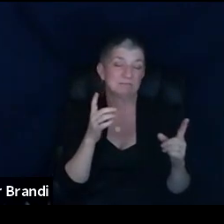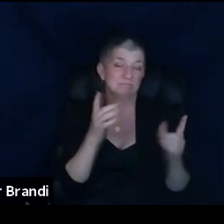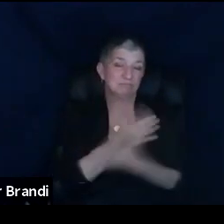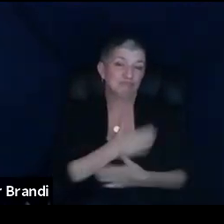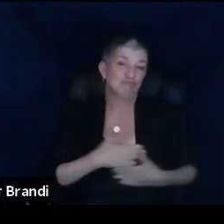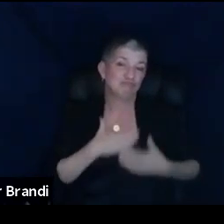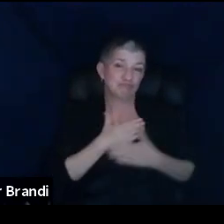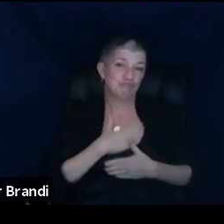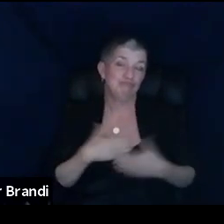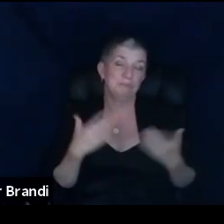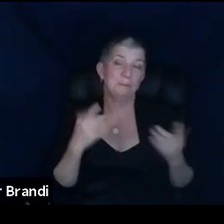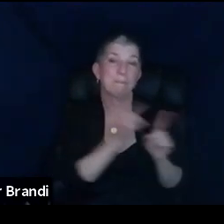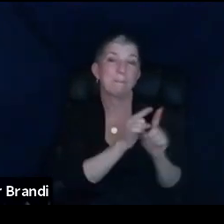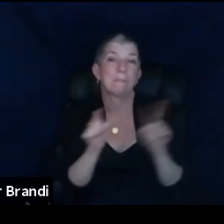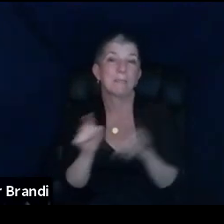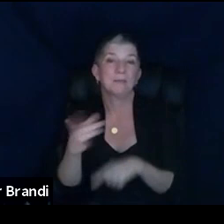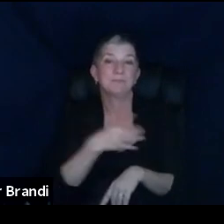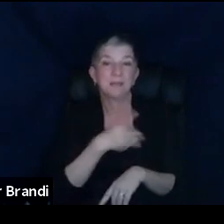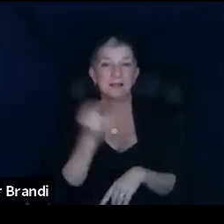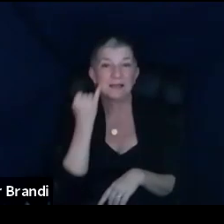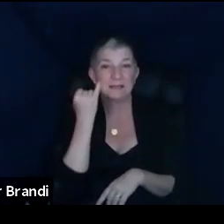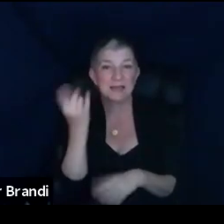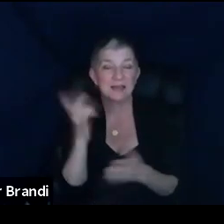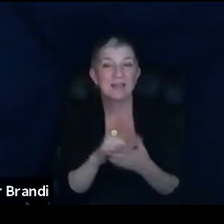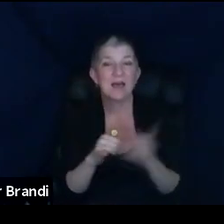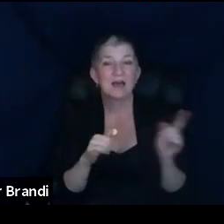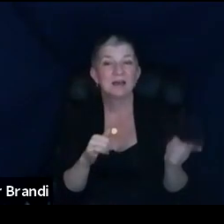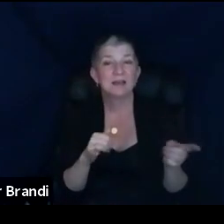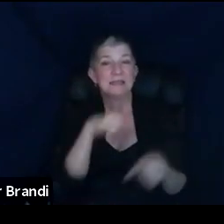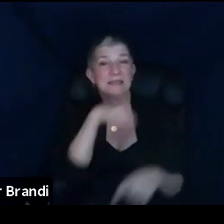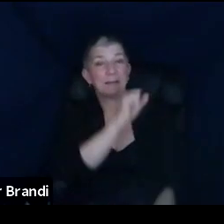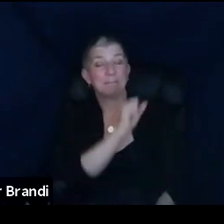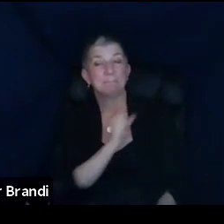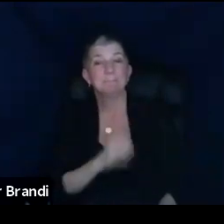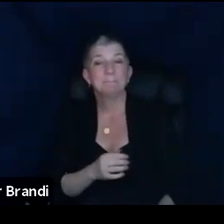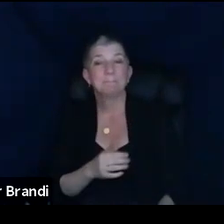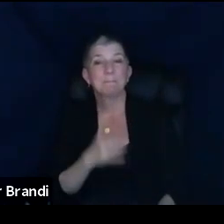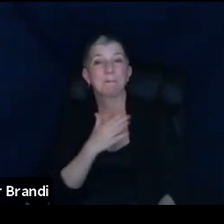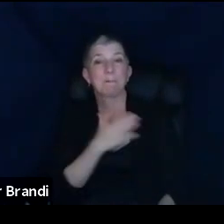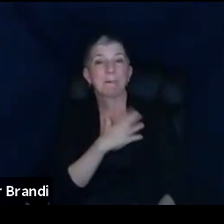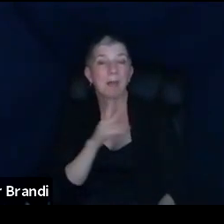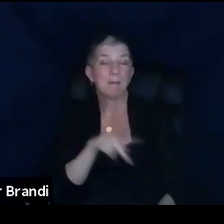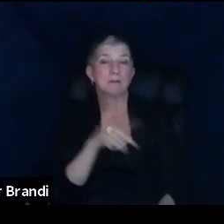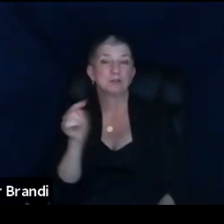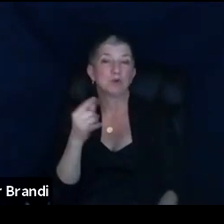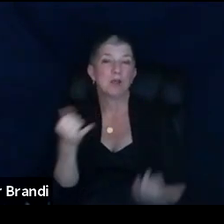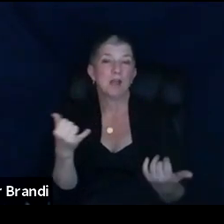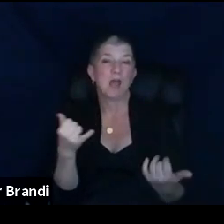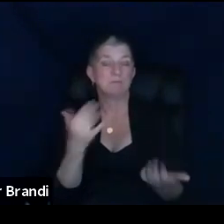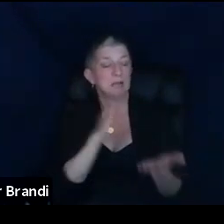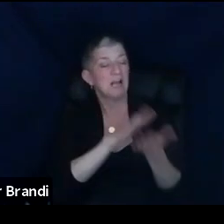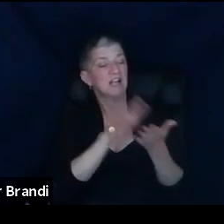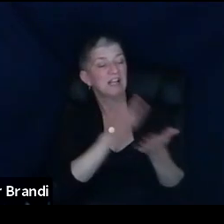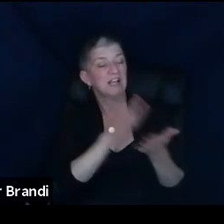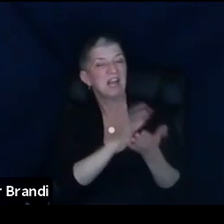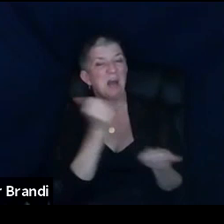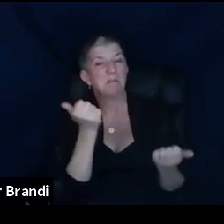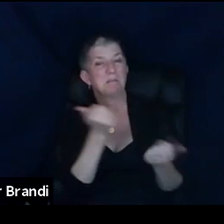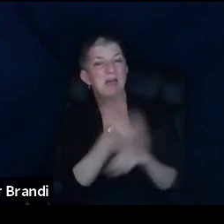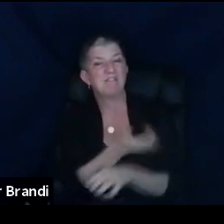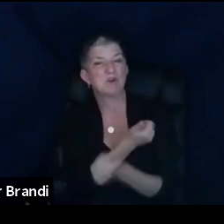As well as he also likes the idea that it's just like, yep, you're going to be my personal toilet now. Clean up after everything. It's